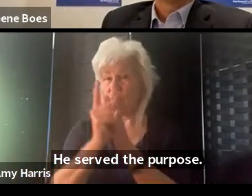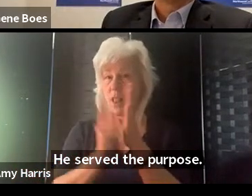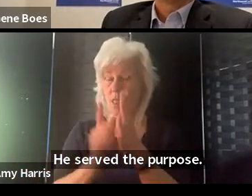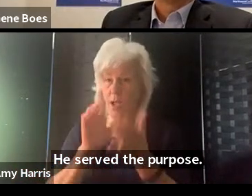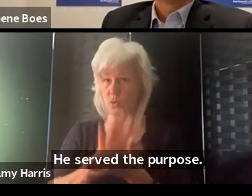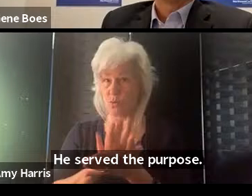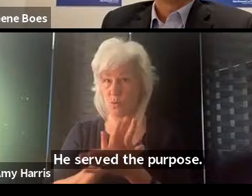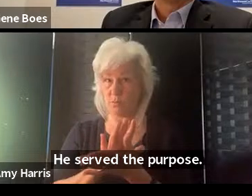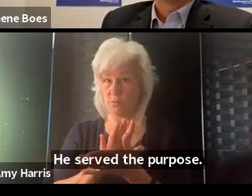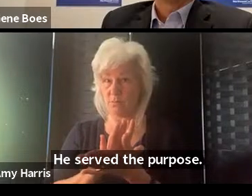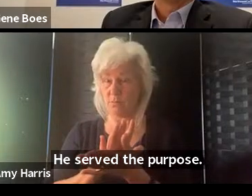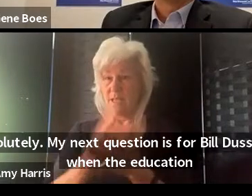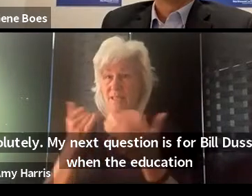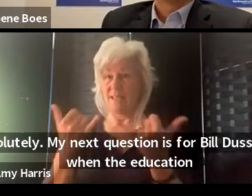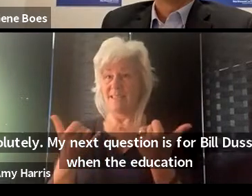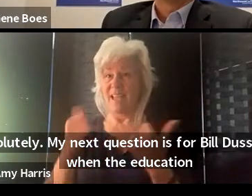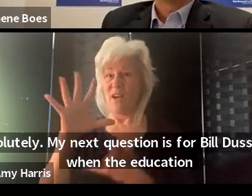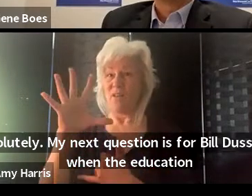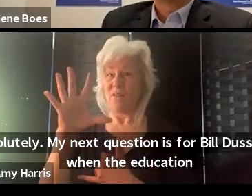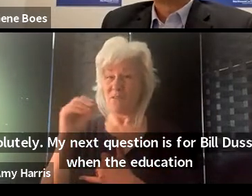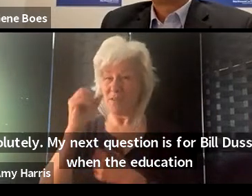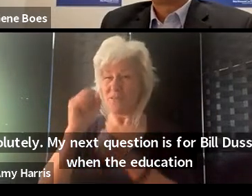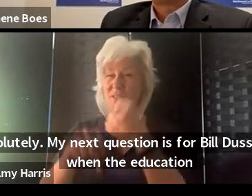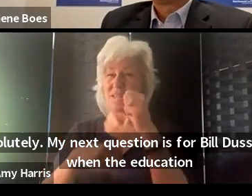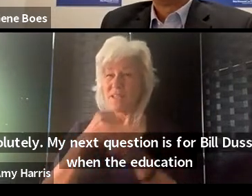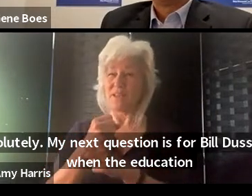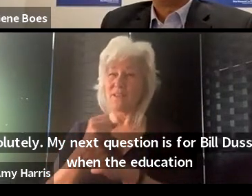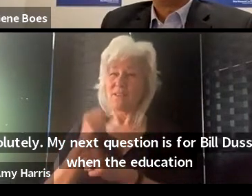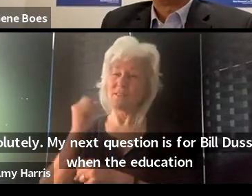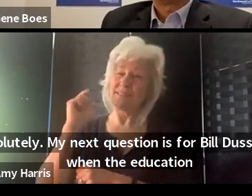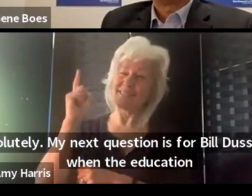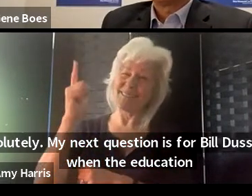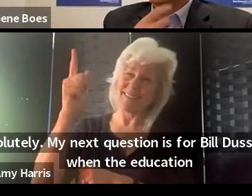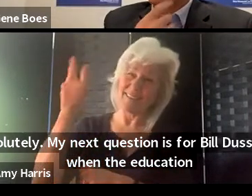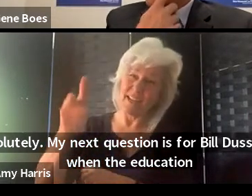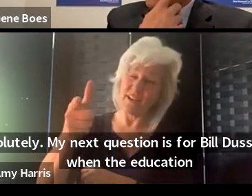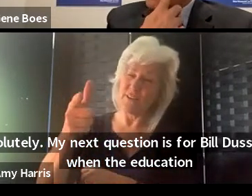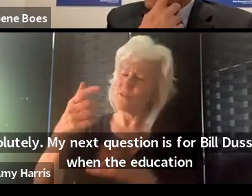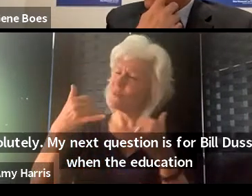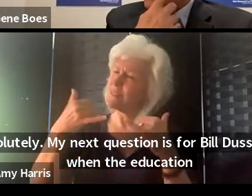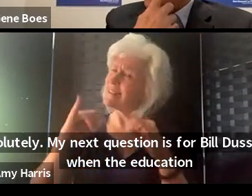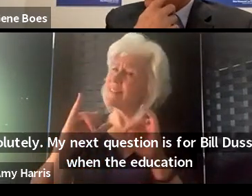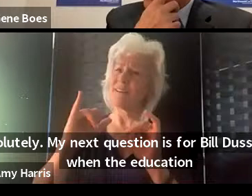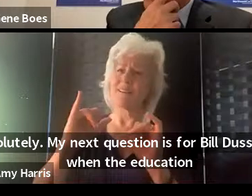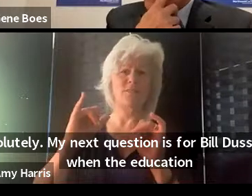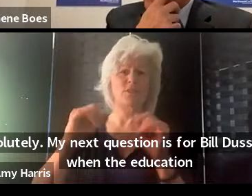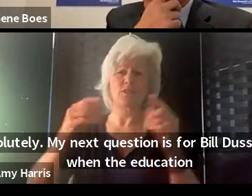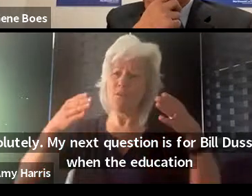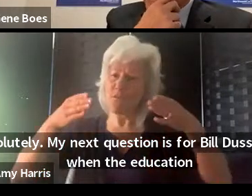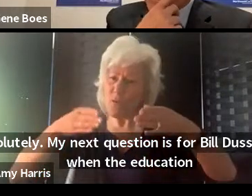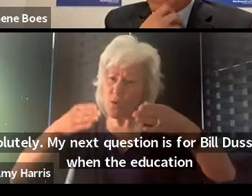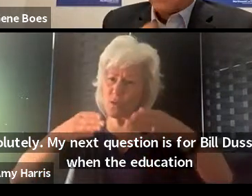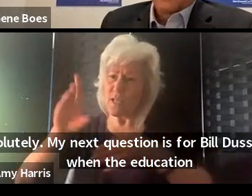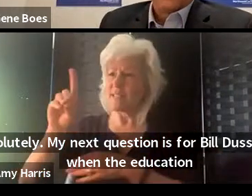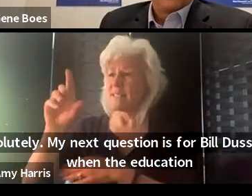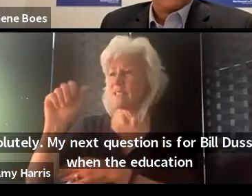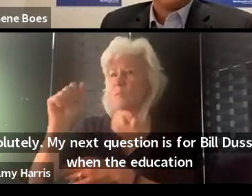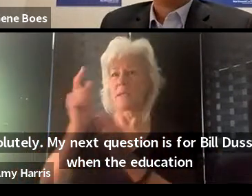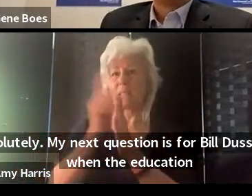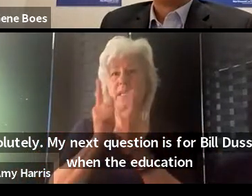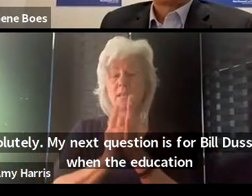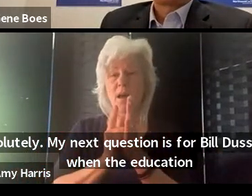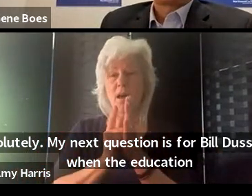are 50 years later, and you with a long career focused on disability law. We'd love for you to give us a